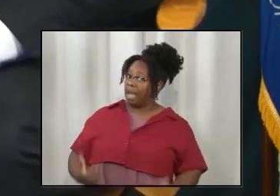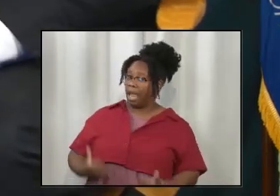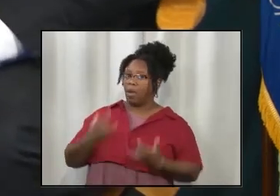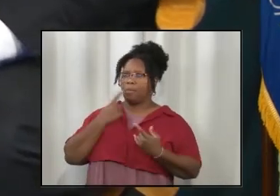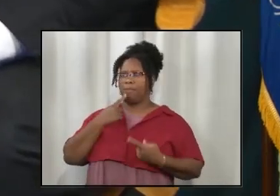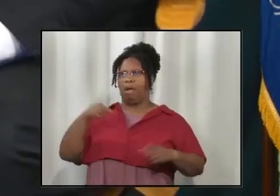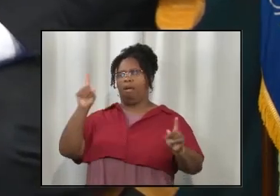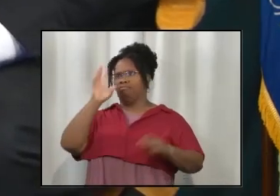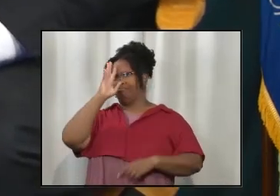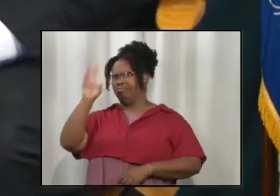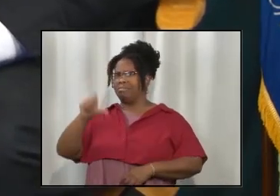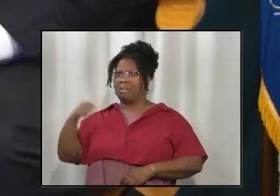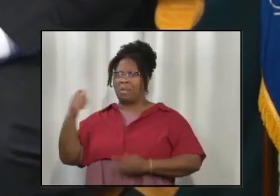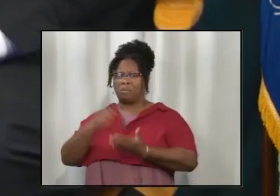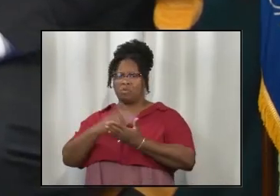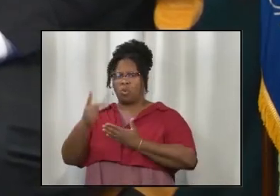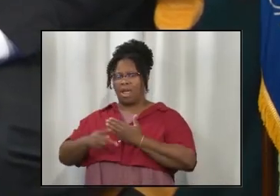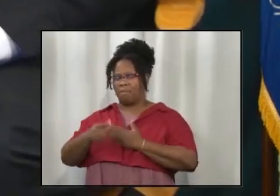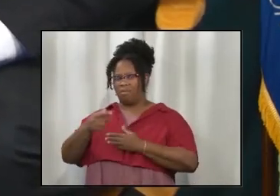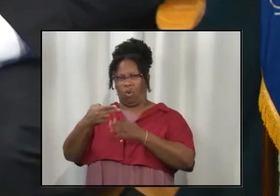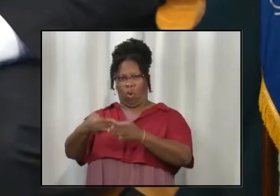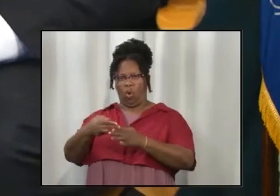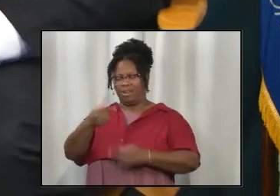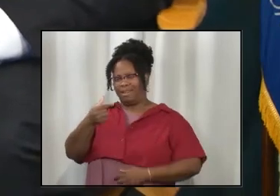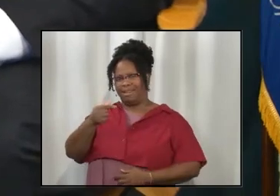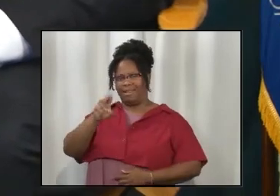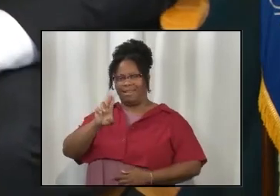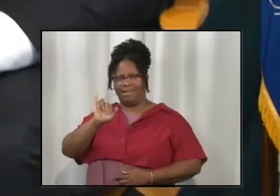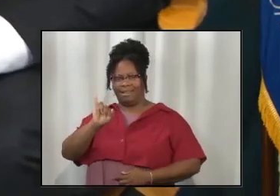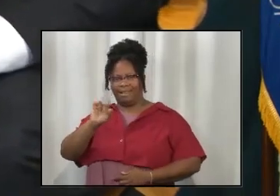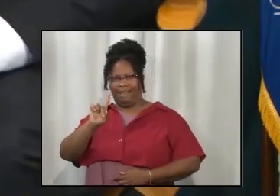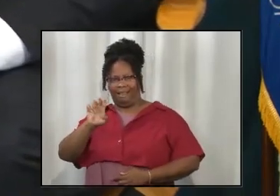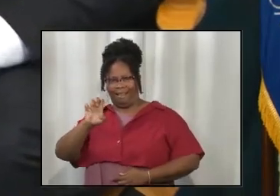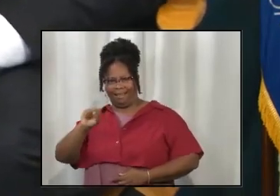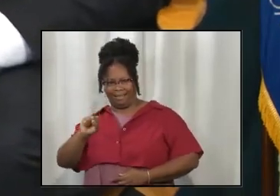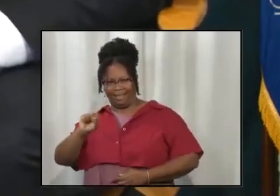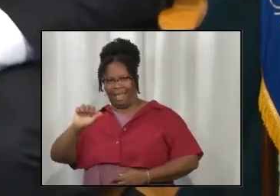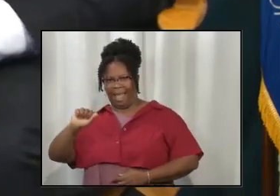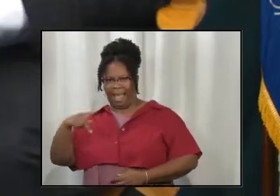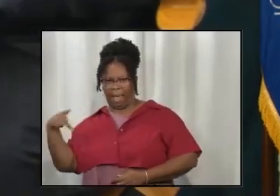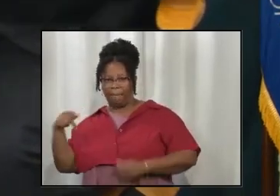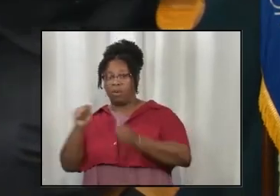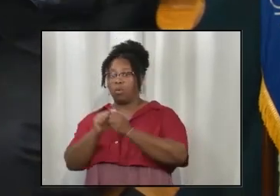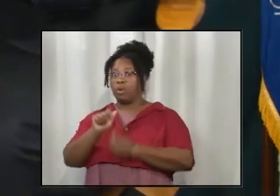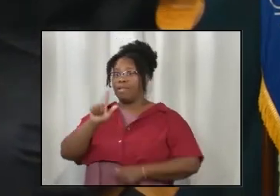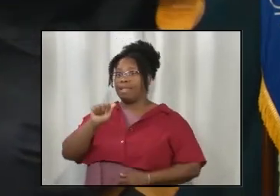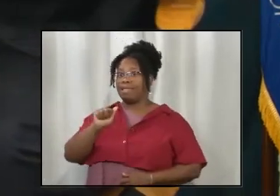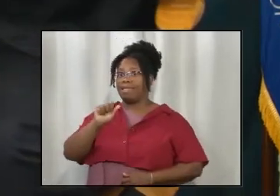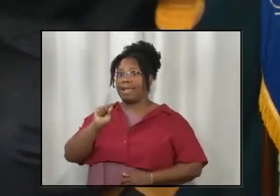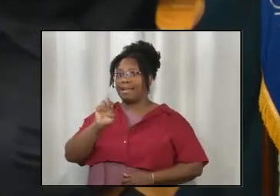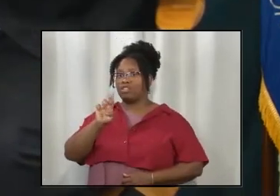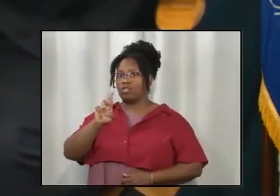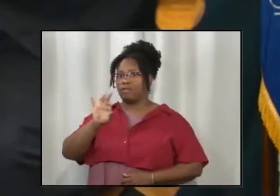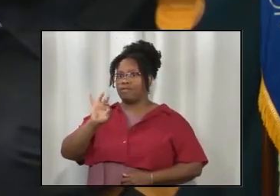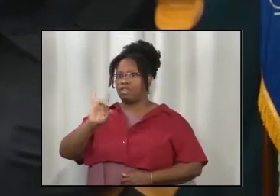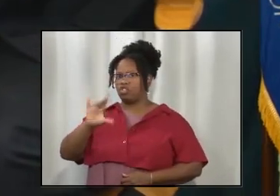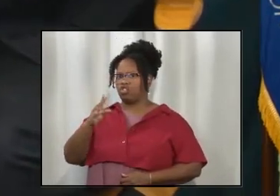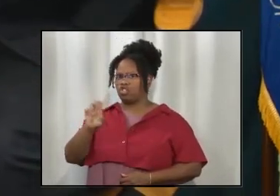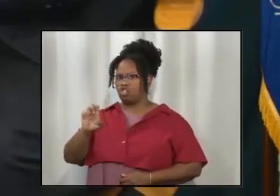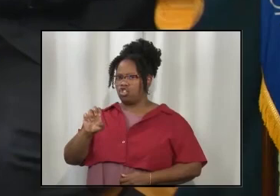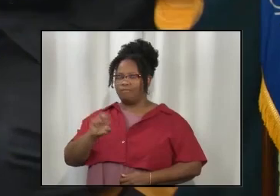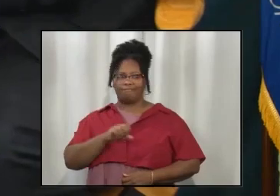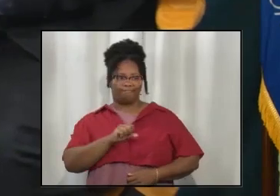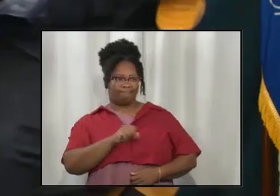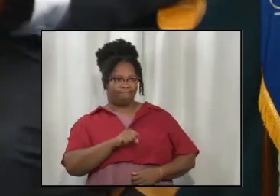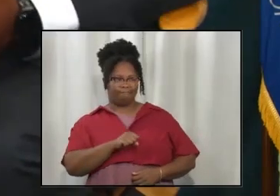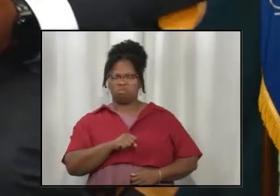another program, the Guides app, with Laserfish. Yes. And talk a little bit about the Guides Act and the Guides app, and